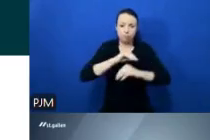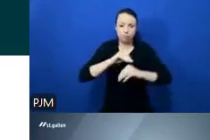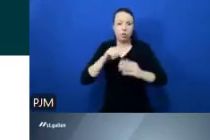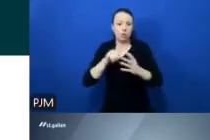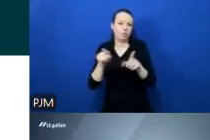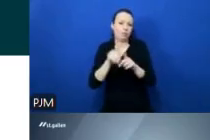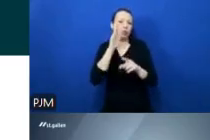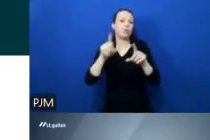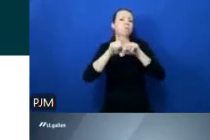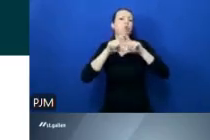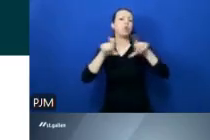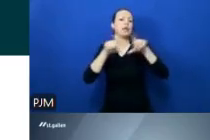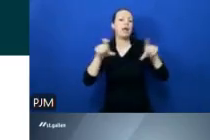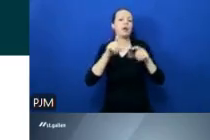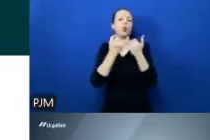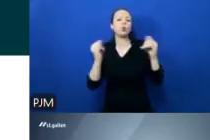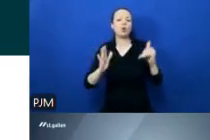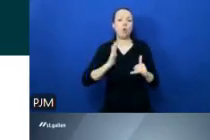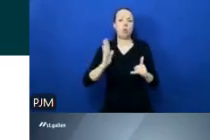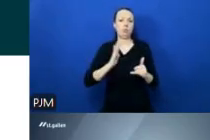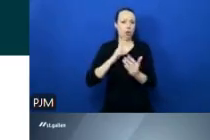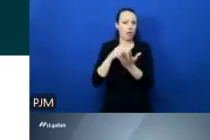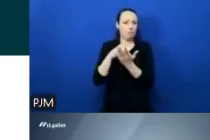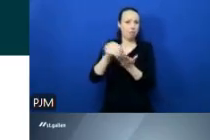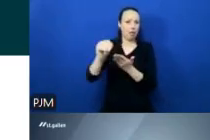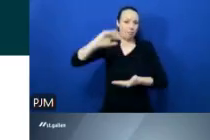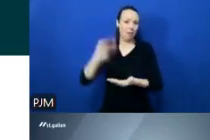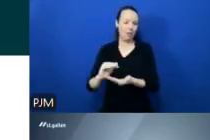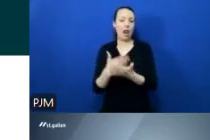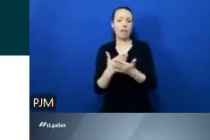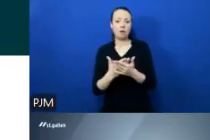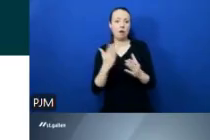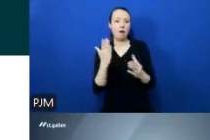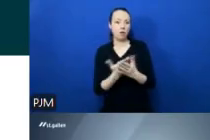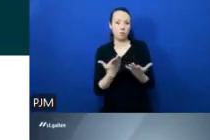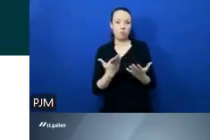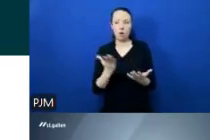insurance. So some private companies are also quite